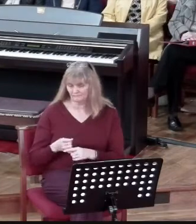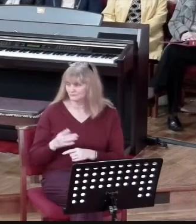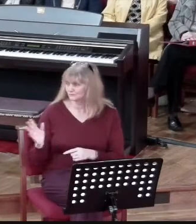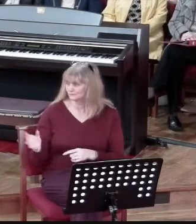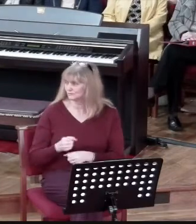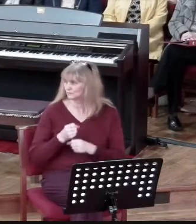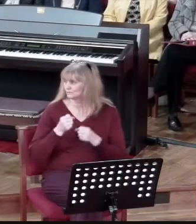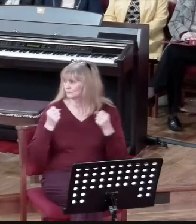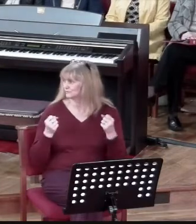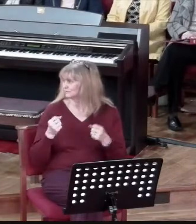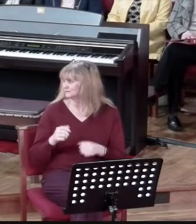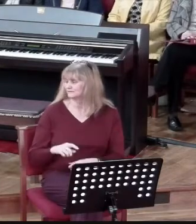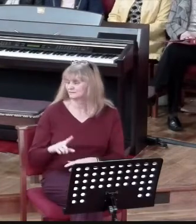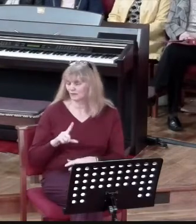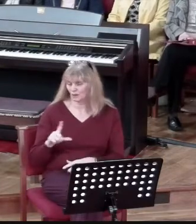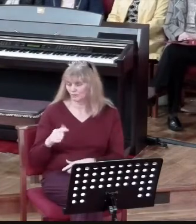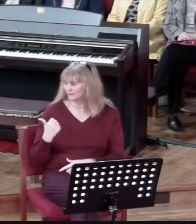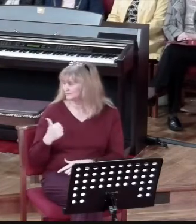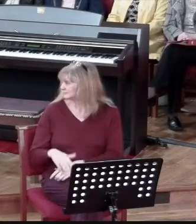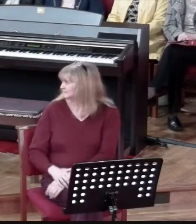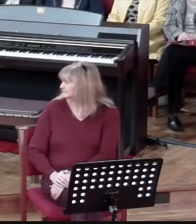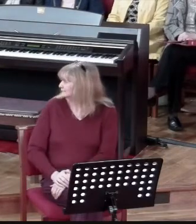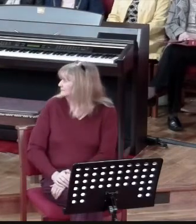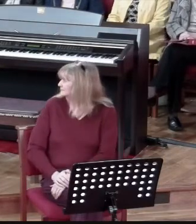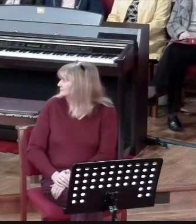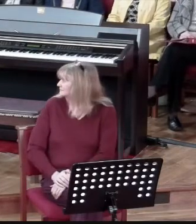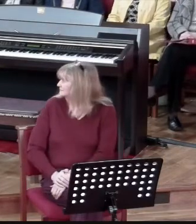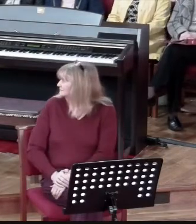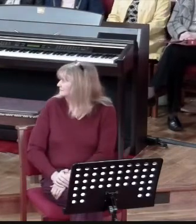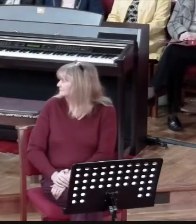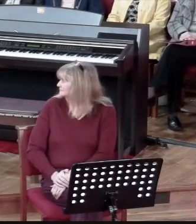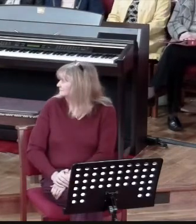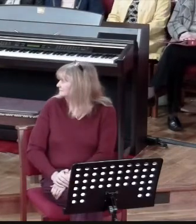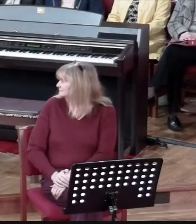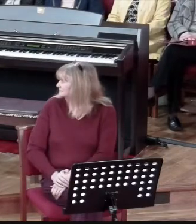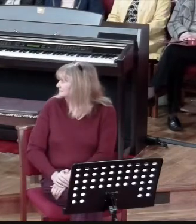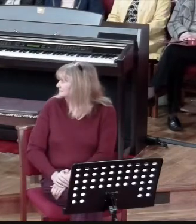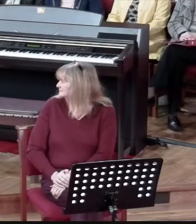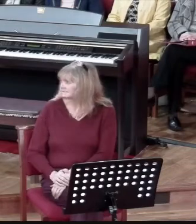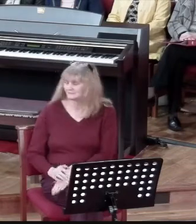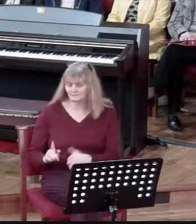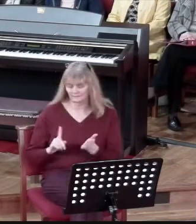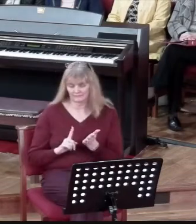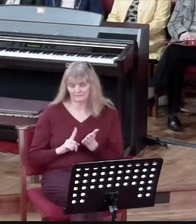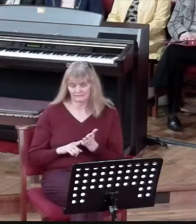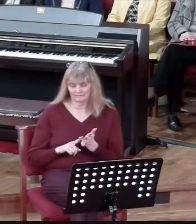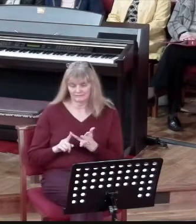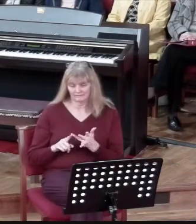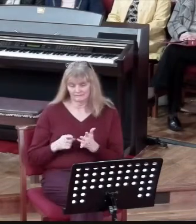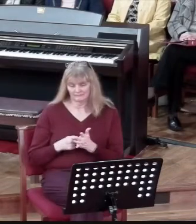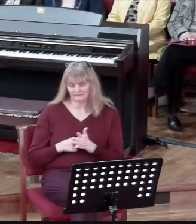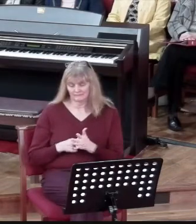on then. This Luke, is it? Come on in. You did it last week, didn't you? Yeah. You're going to do it this week.